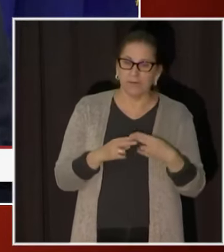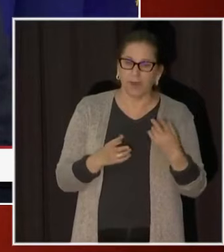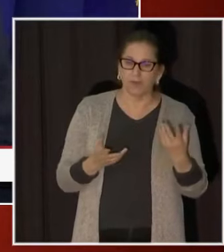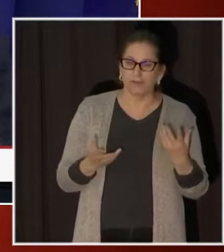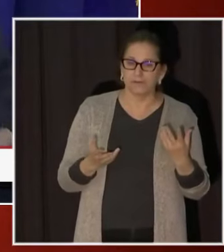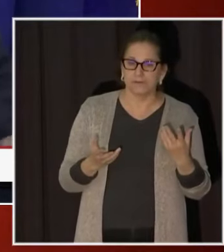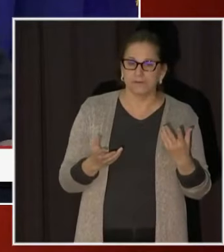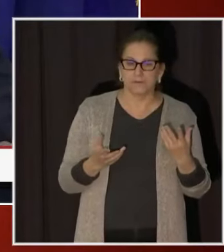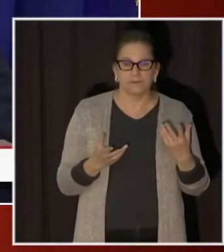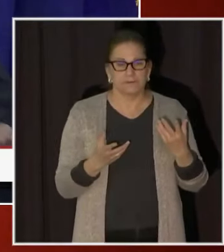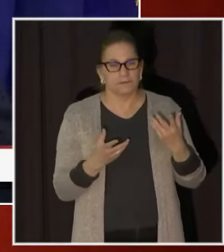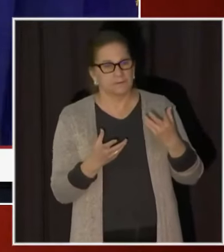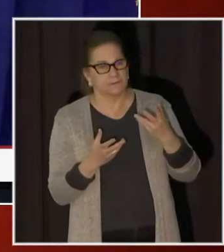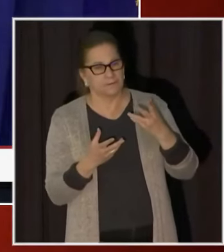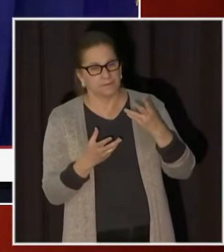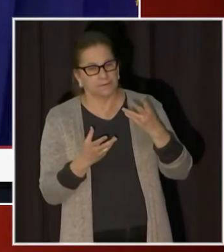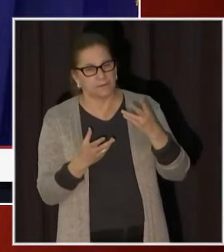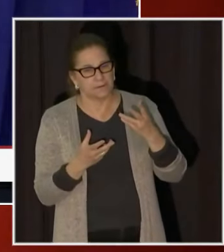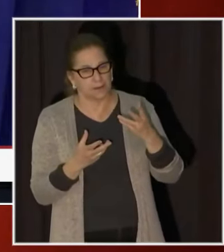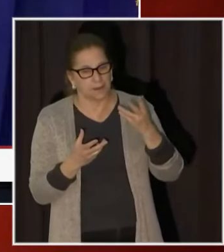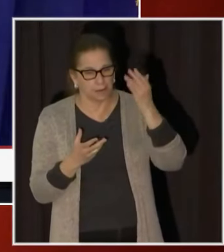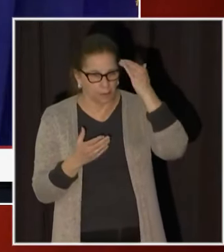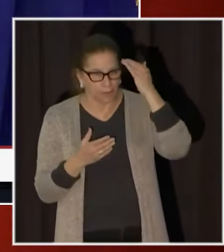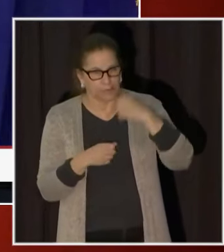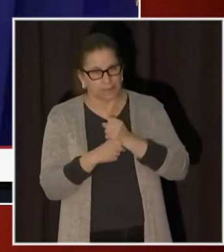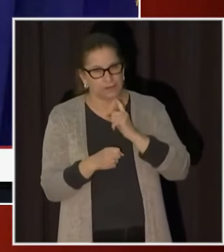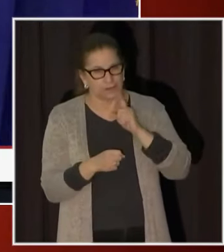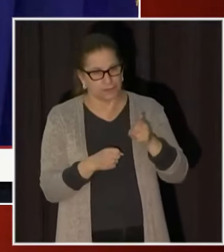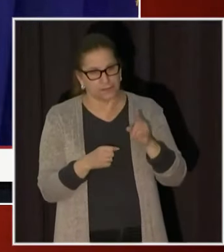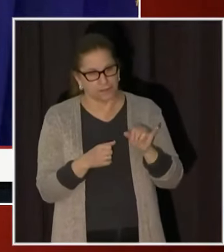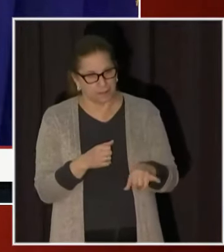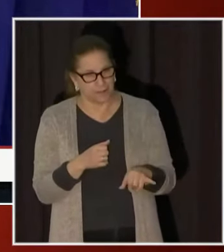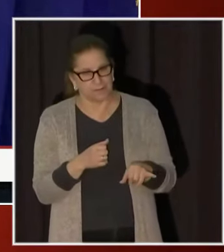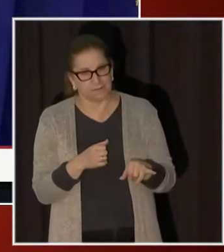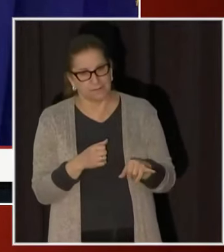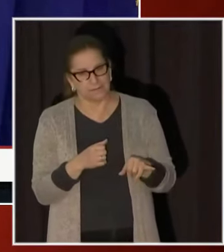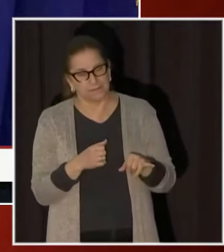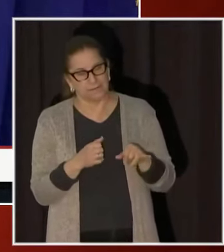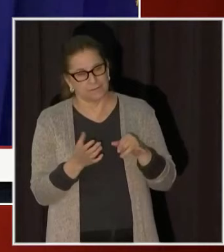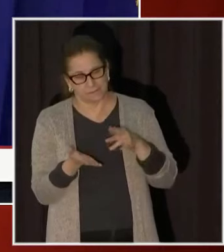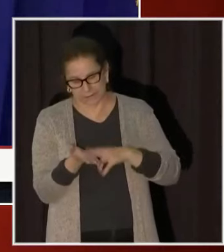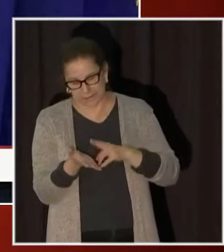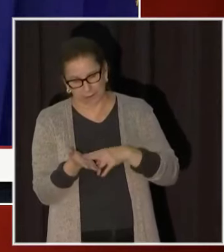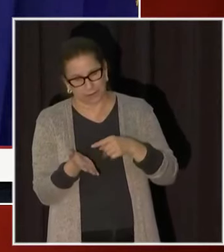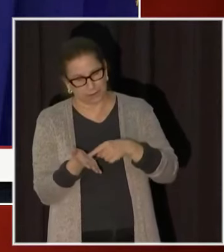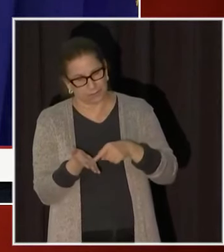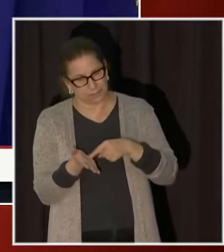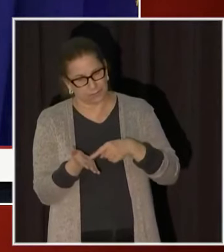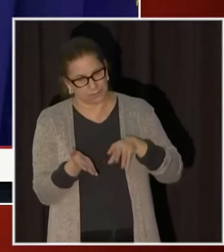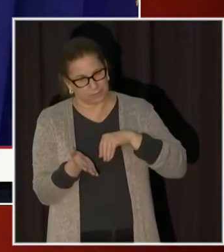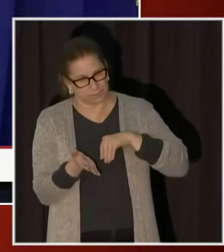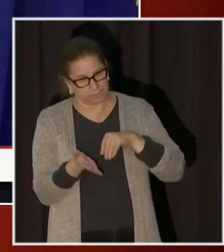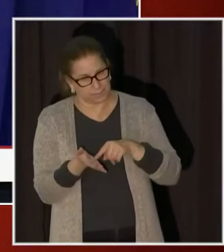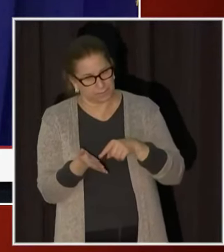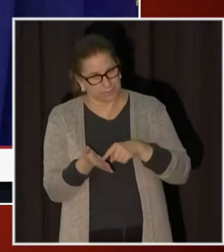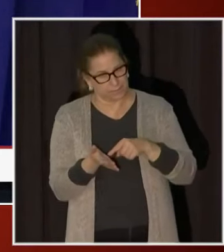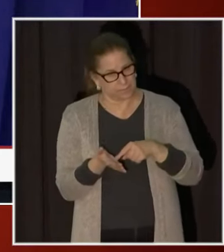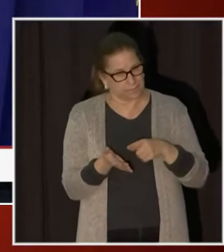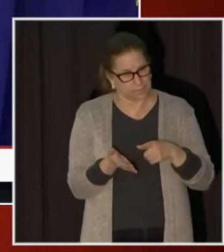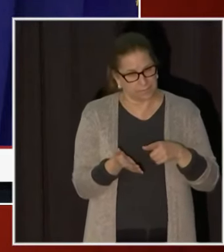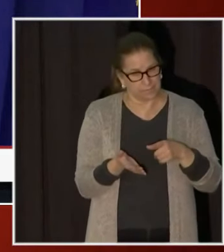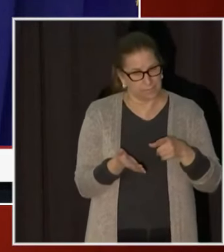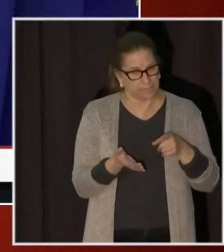make sure that the original petitions are retained by somebody, whether or not it's the